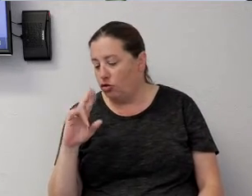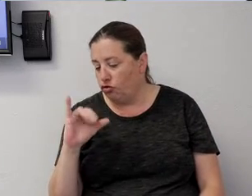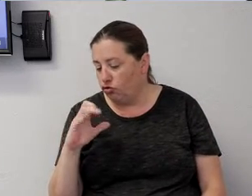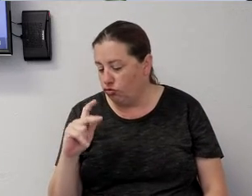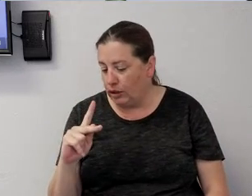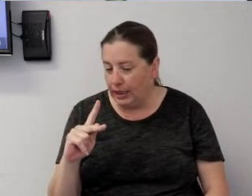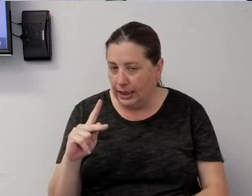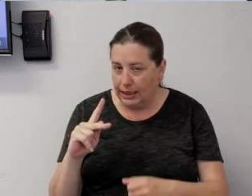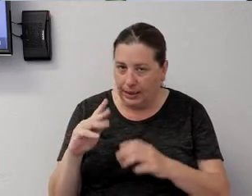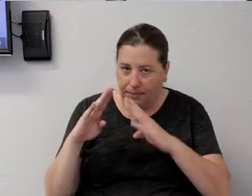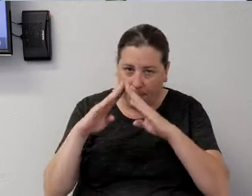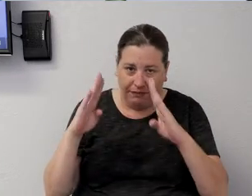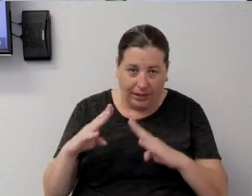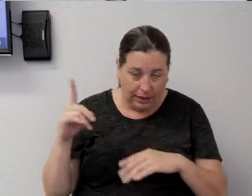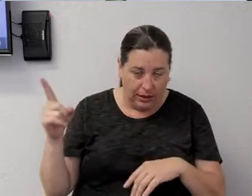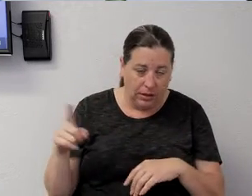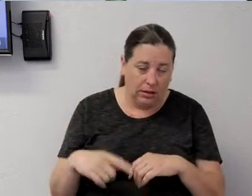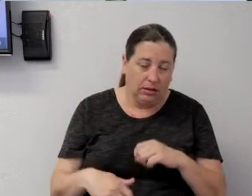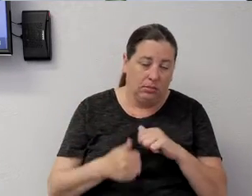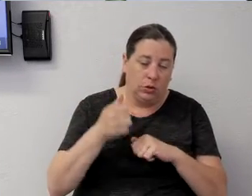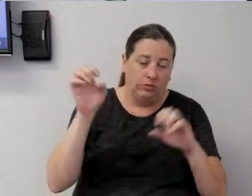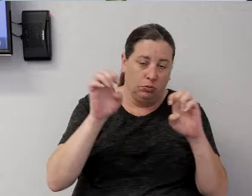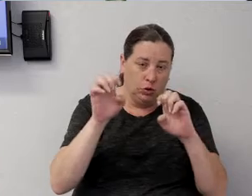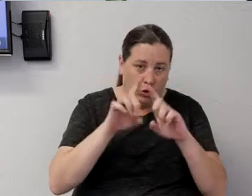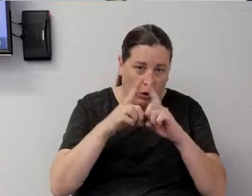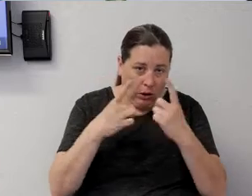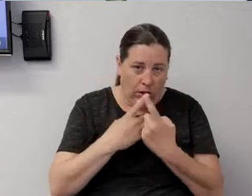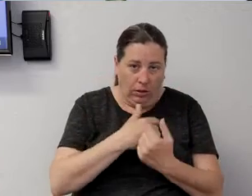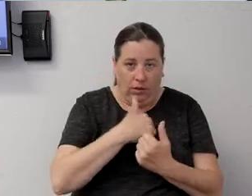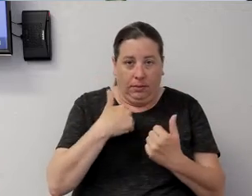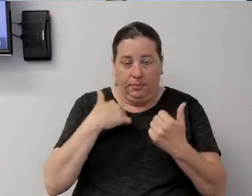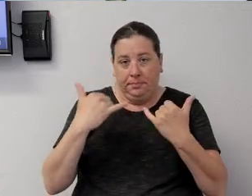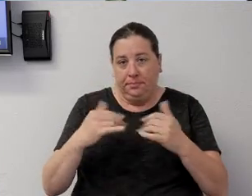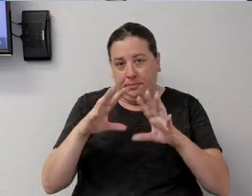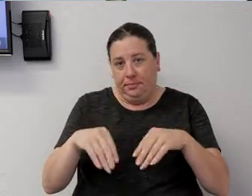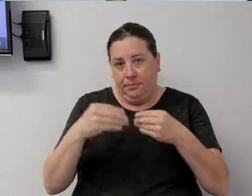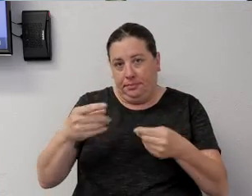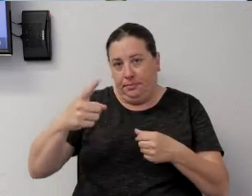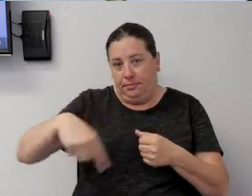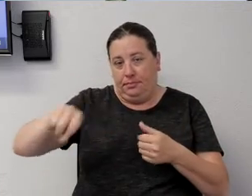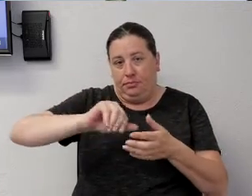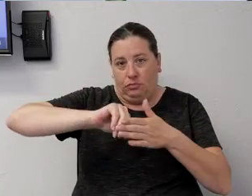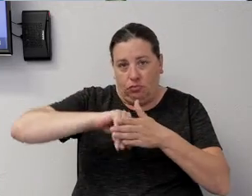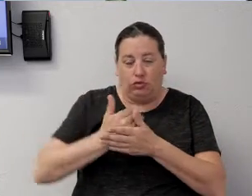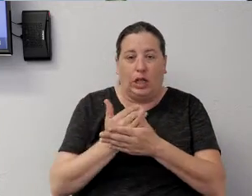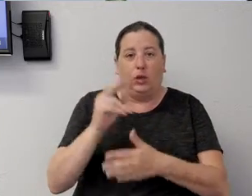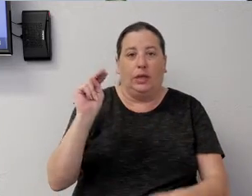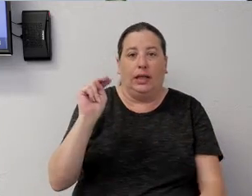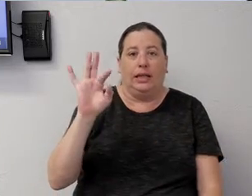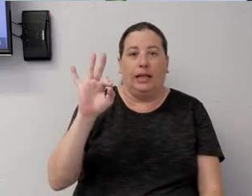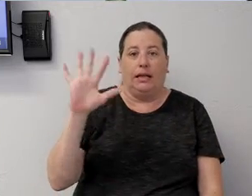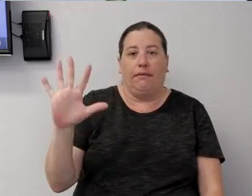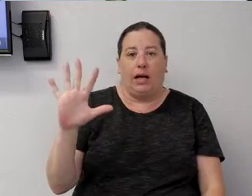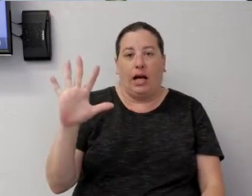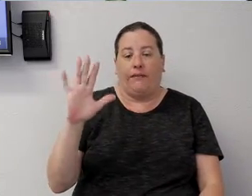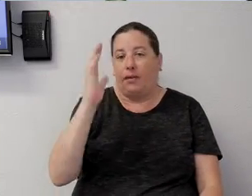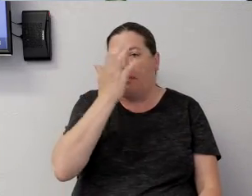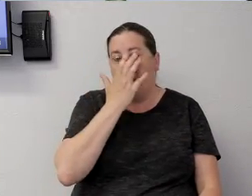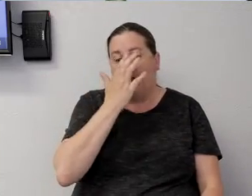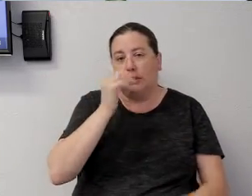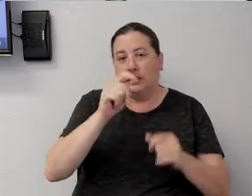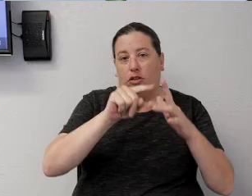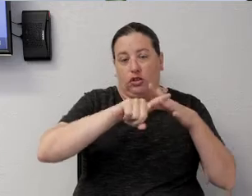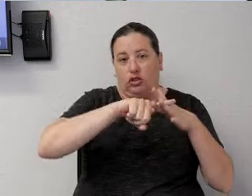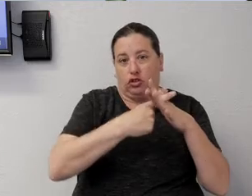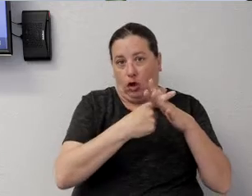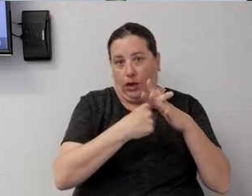of the emergency department, we now give them a brand new N95 mask at the start of every shift. They wear